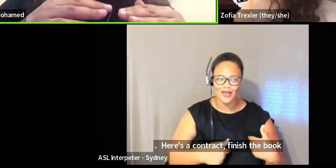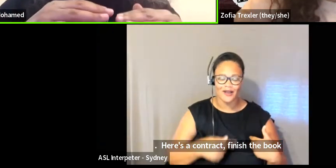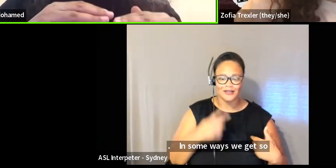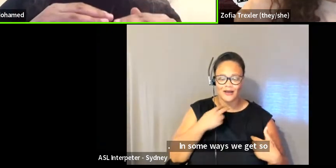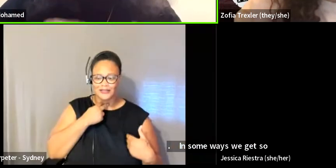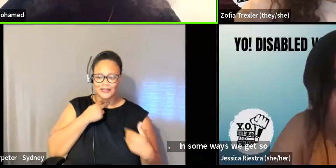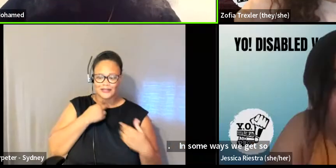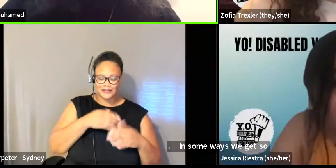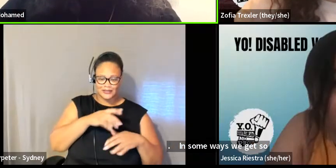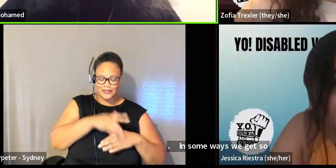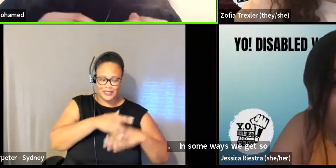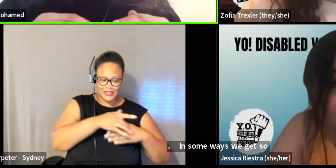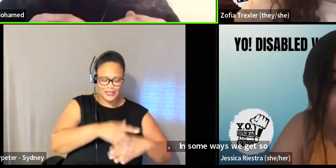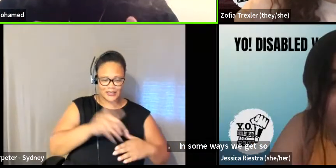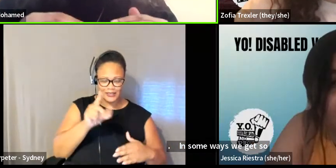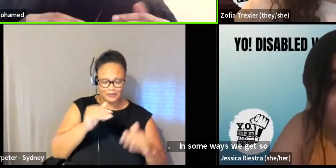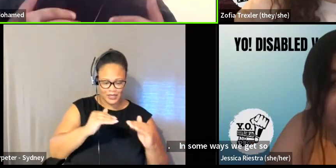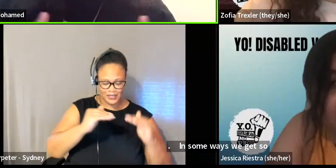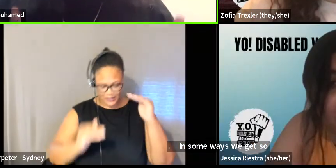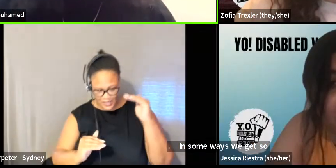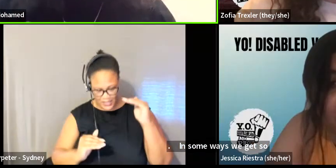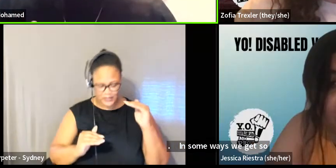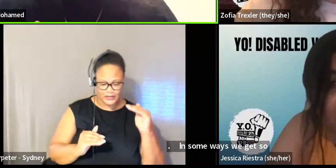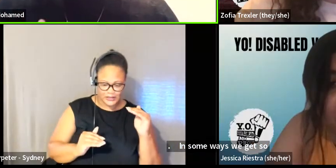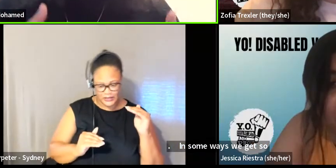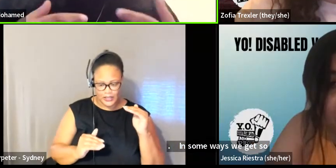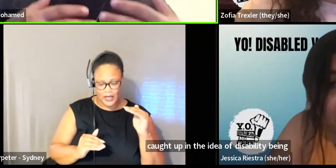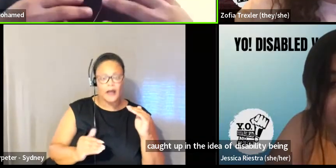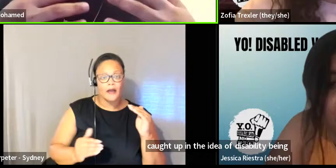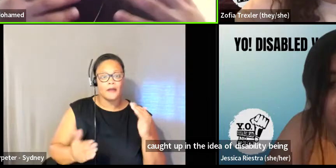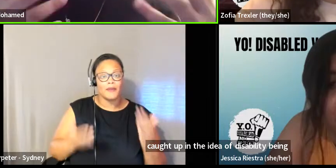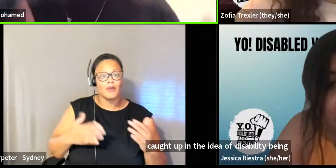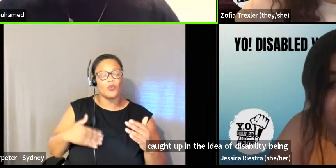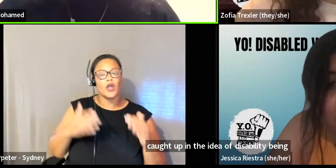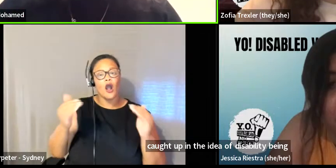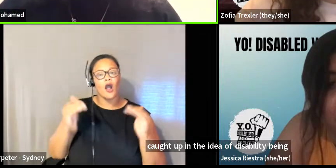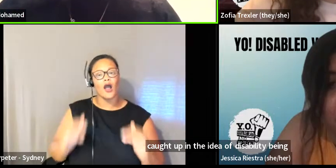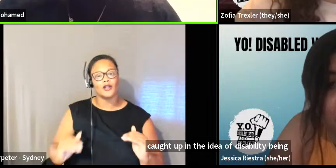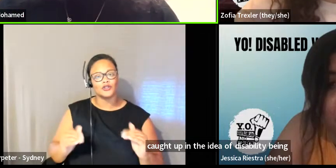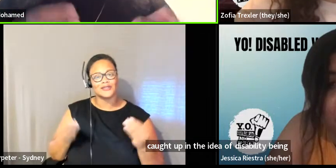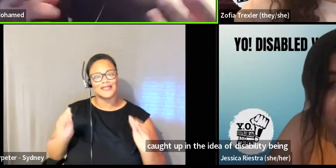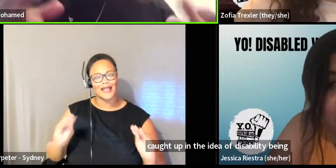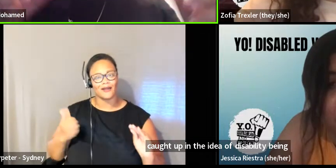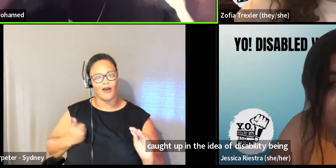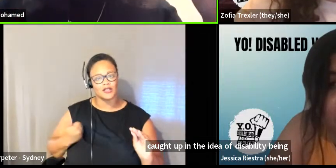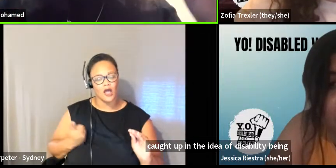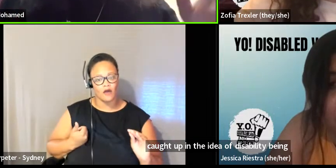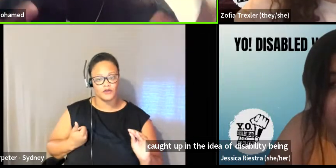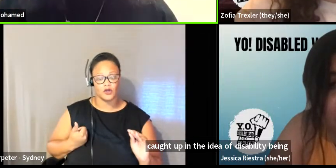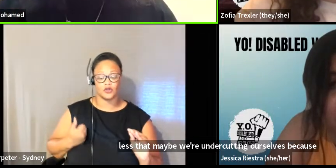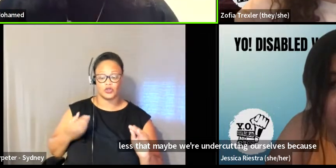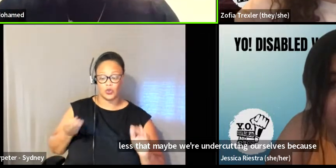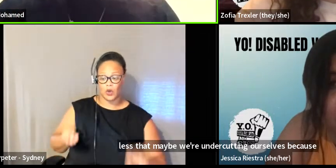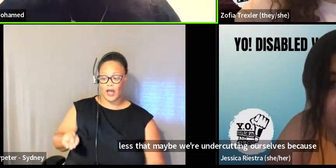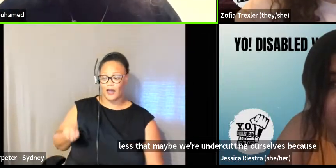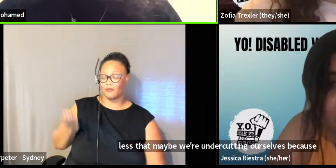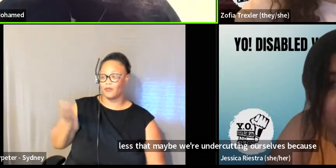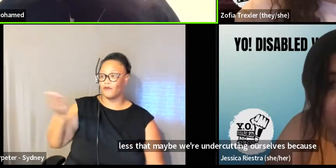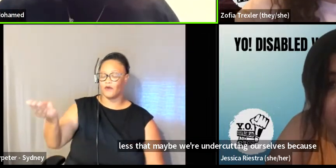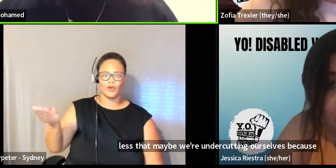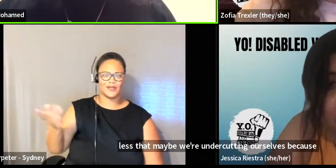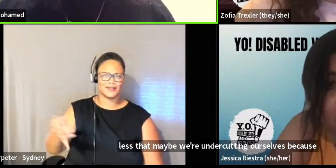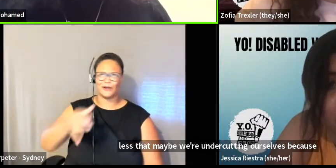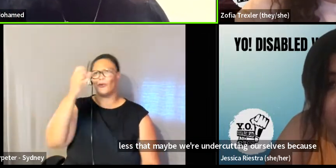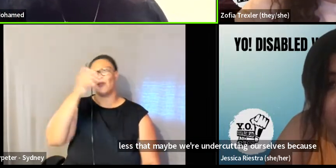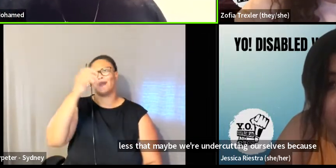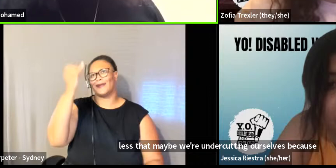disability being less that maybe we are undercutting ourselves, because I put forward this, what I thought was a ridiculous idea.